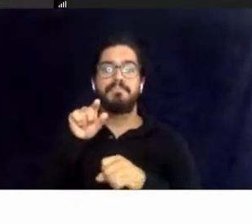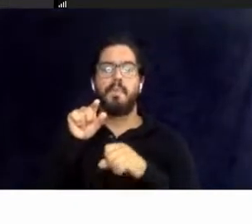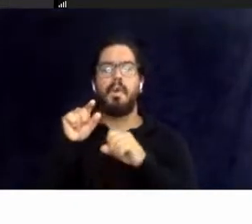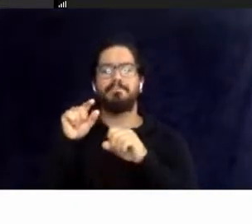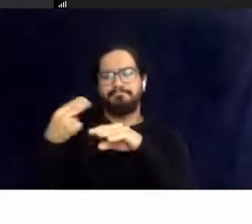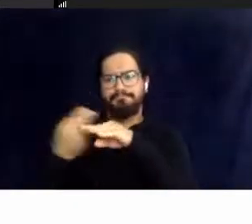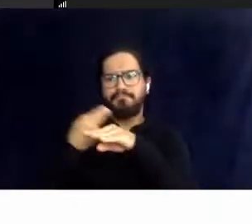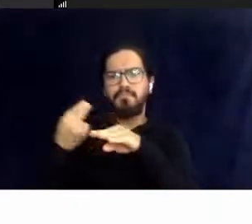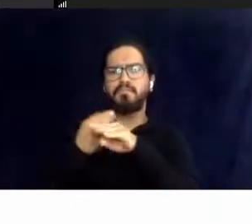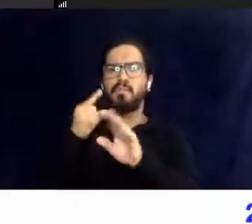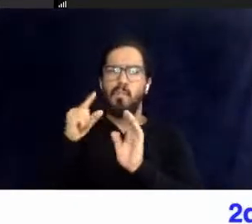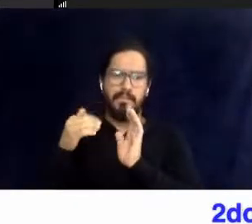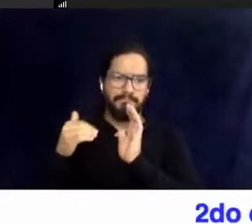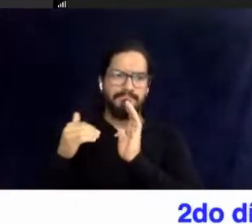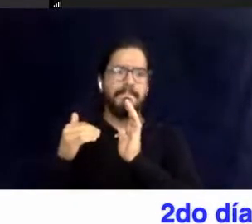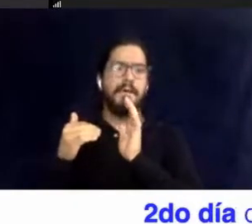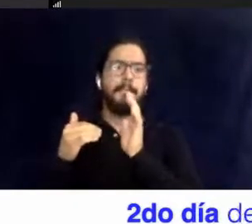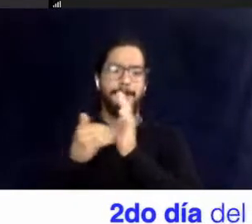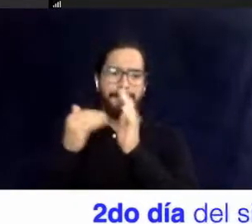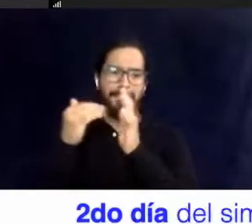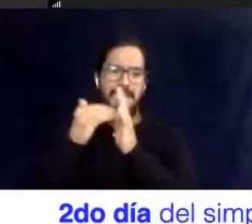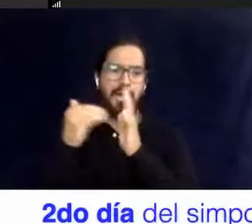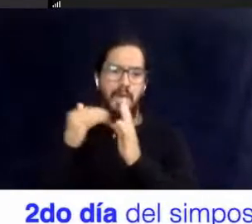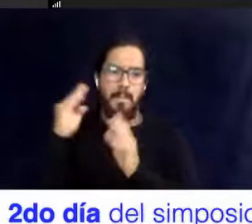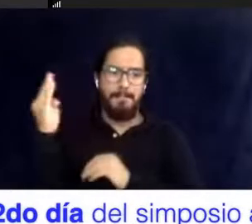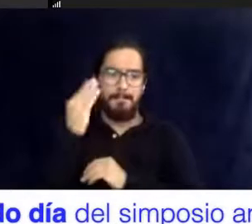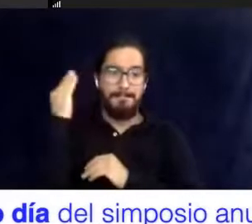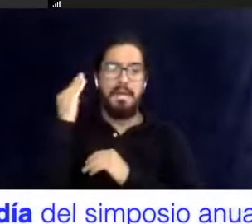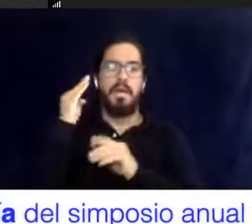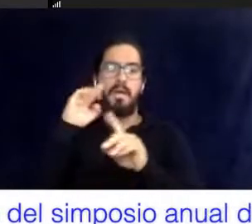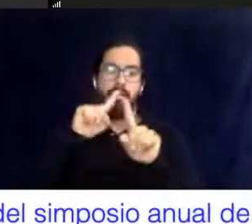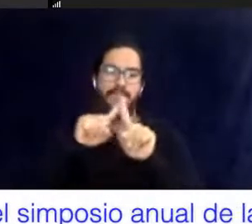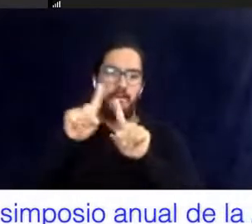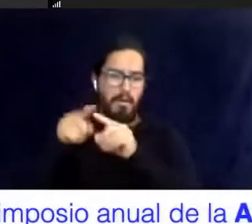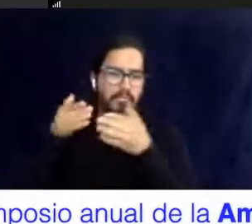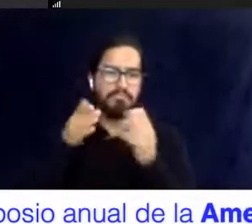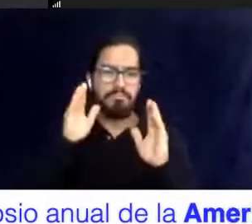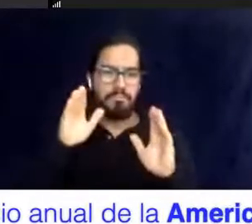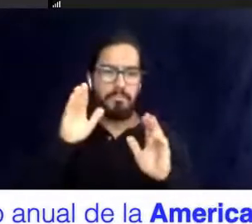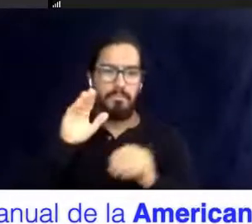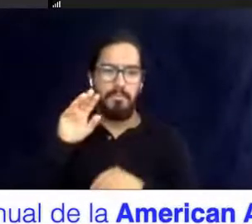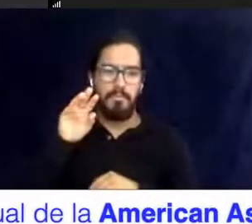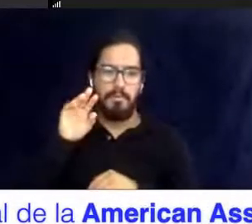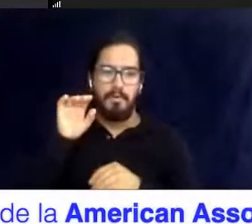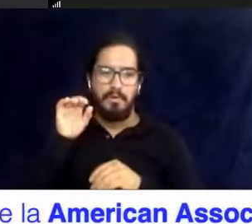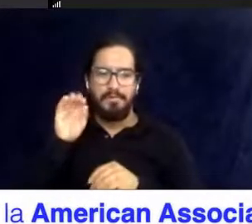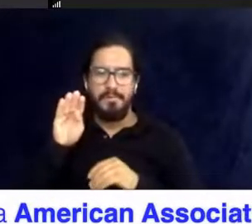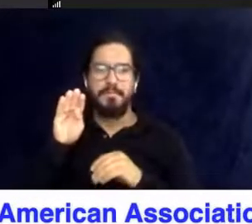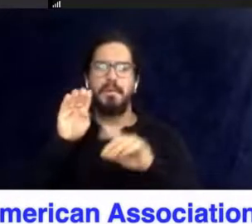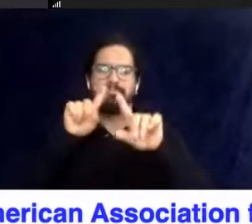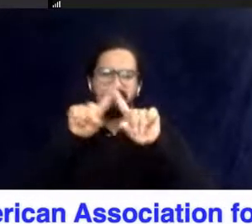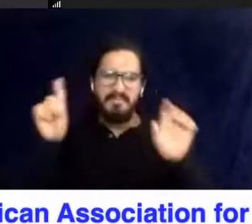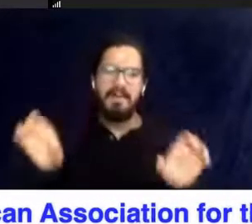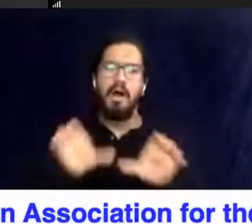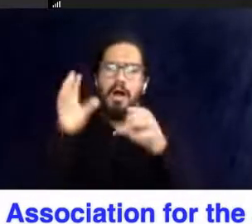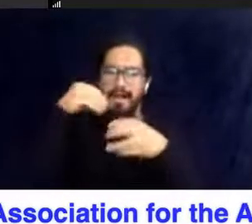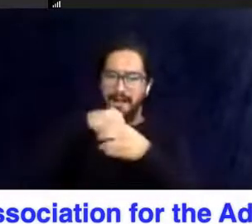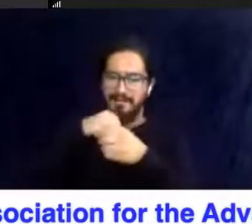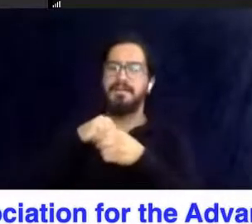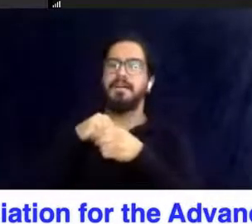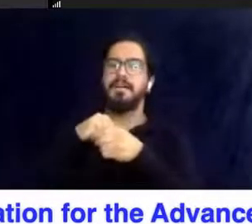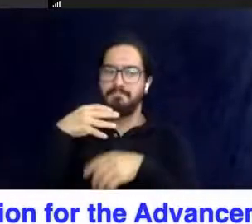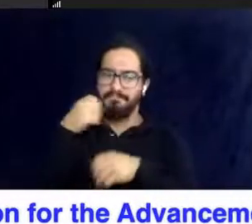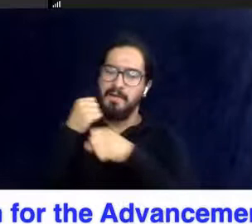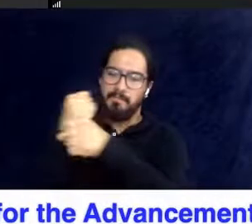period listed for better protection from health emergencies. And on the left is just an indication of what